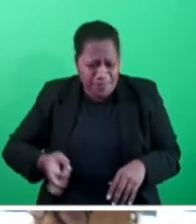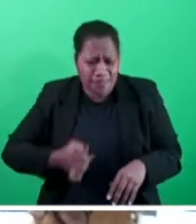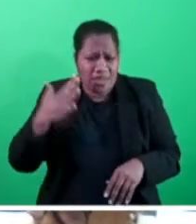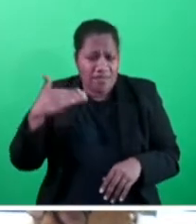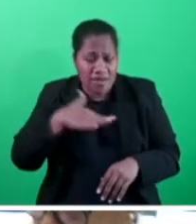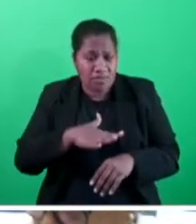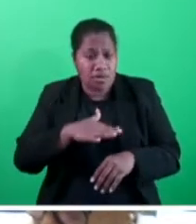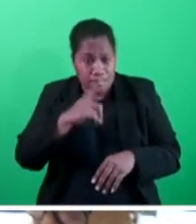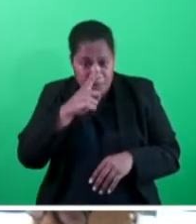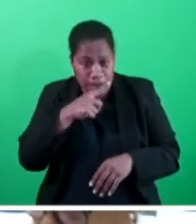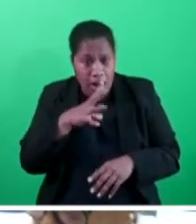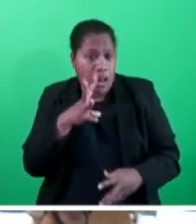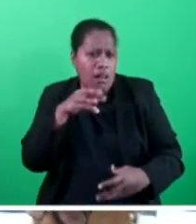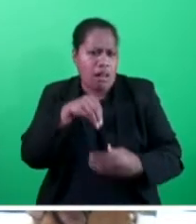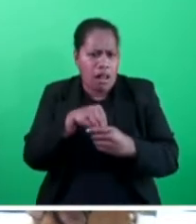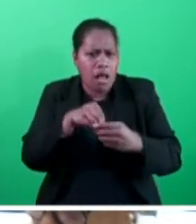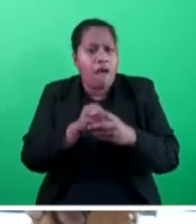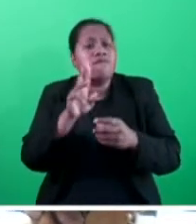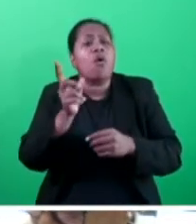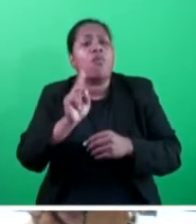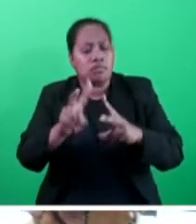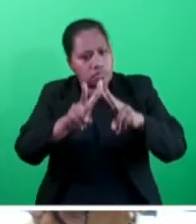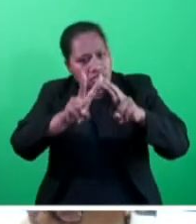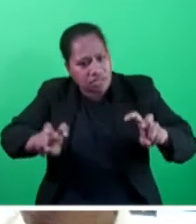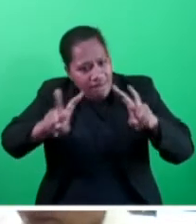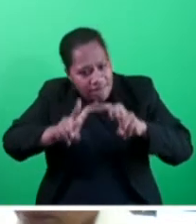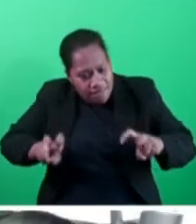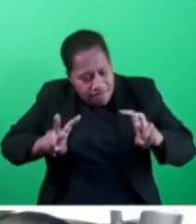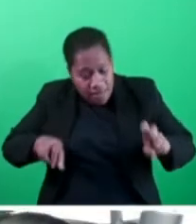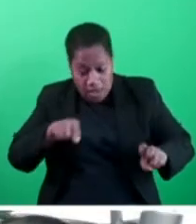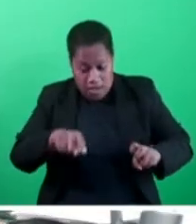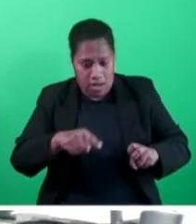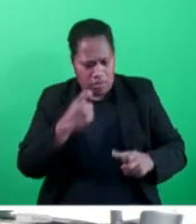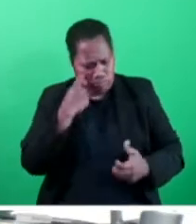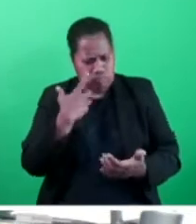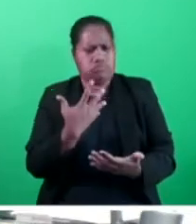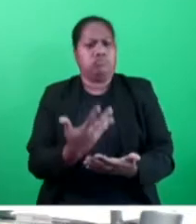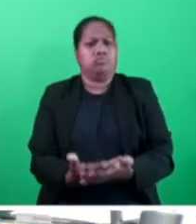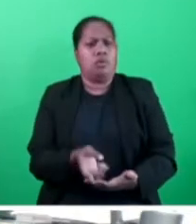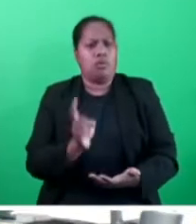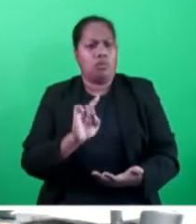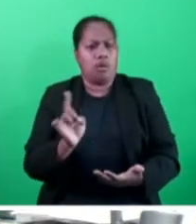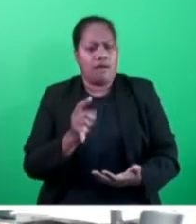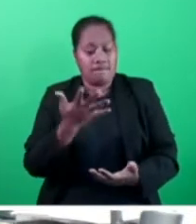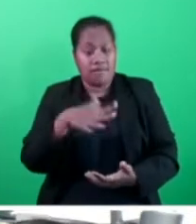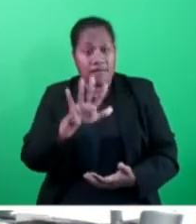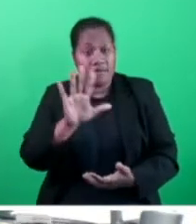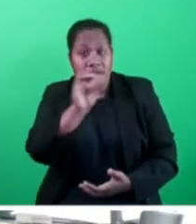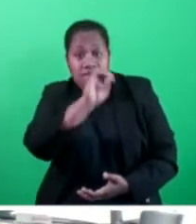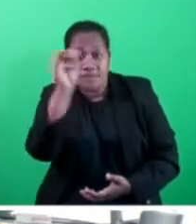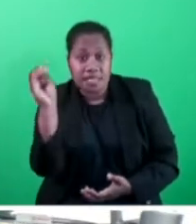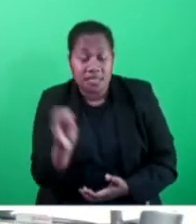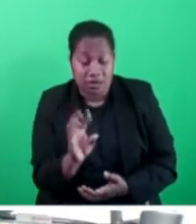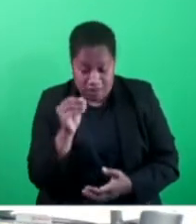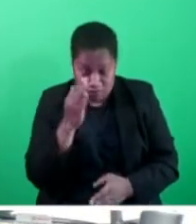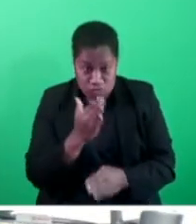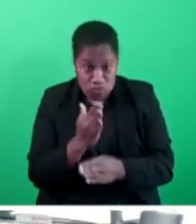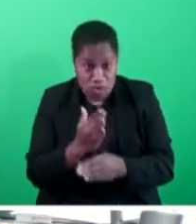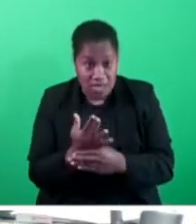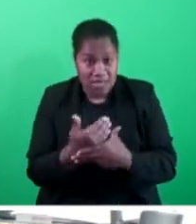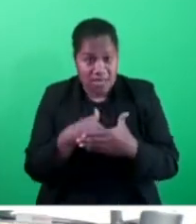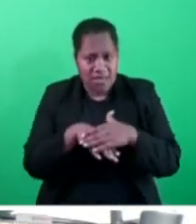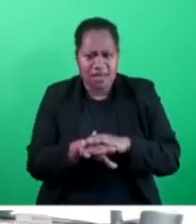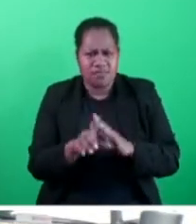survey. Mr. Speaker said, the survey revealed that 65% of the workers in the informal sector are